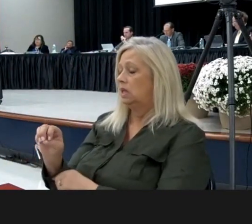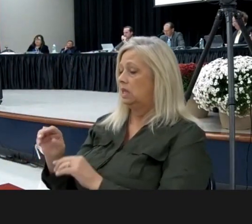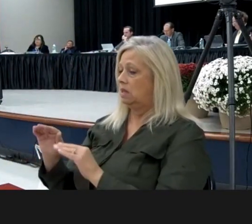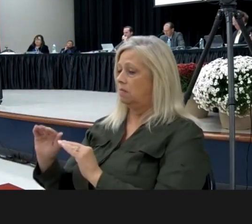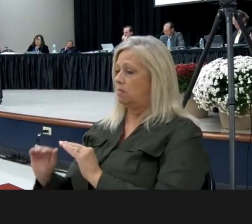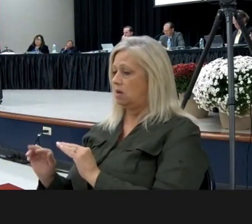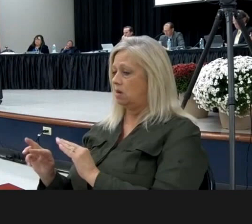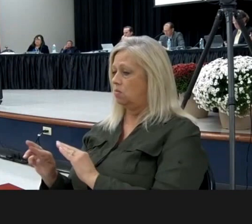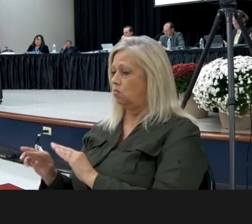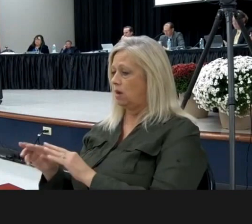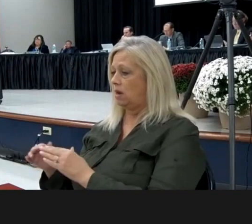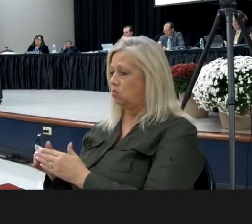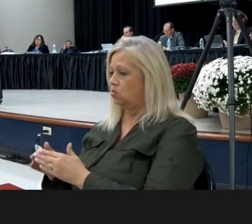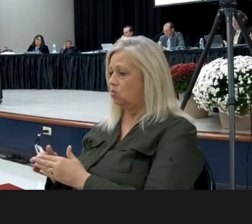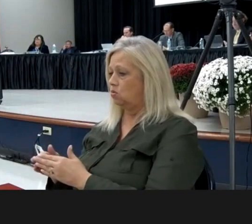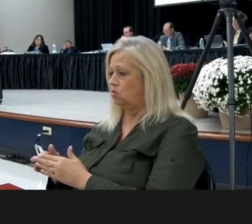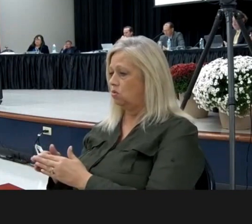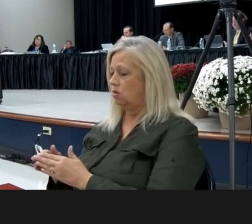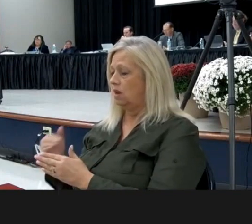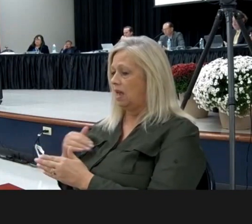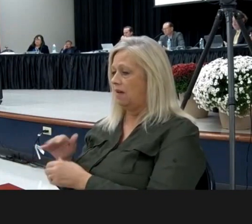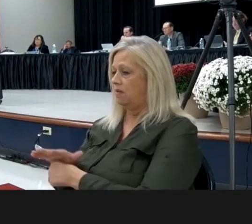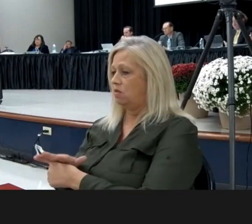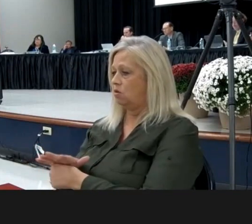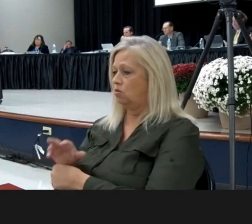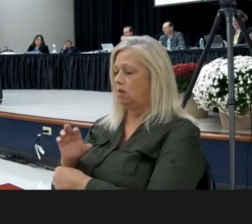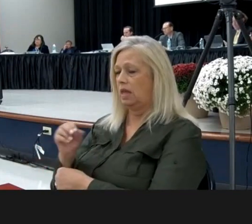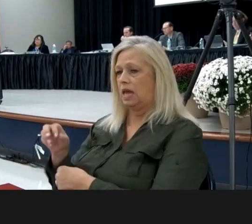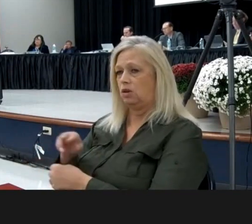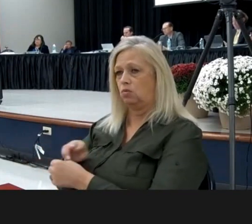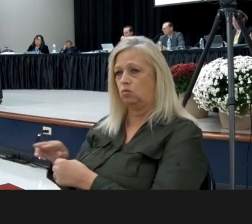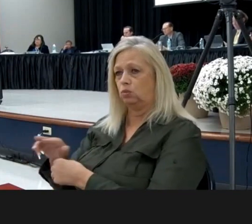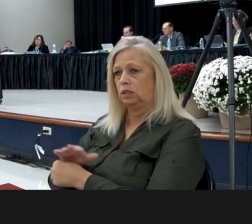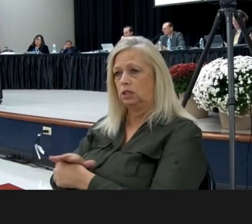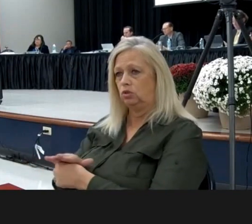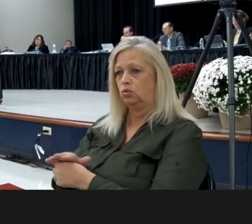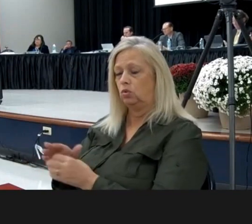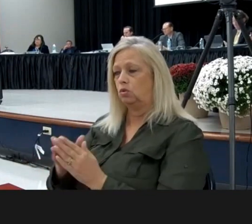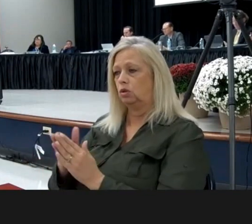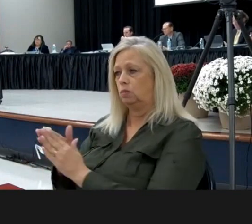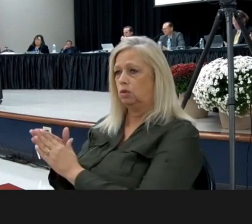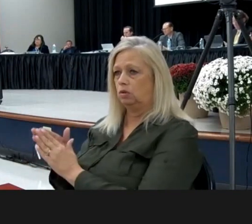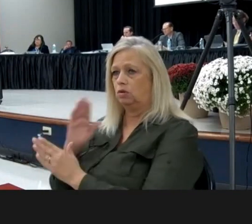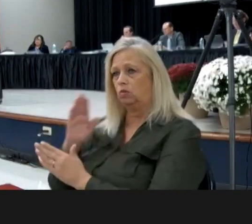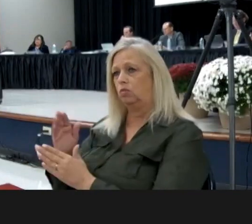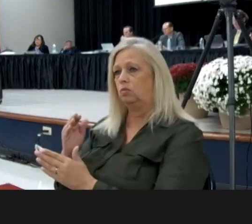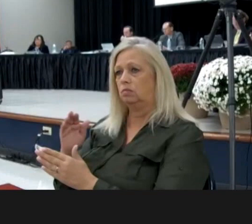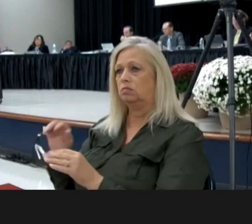excited about the possibilities.